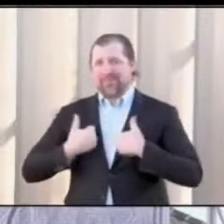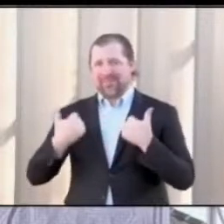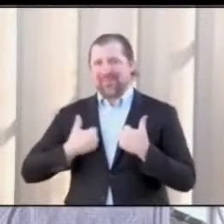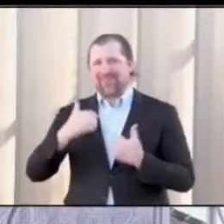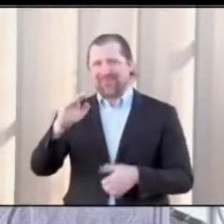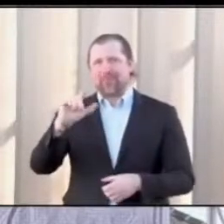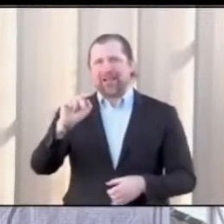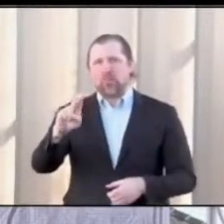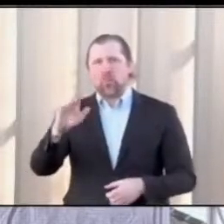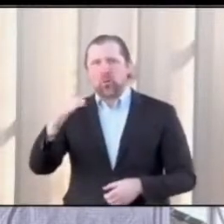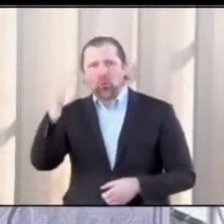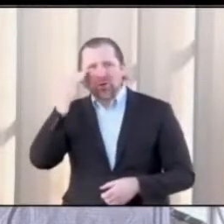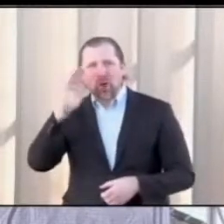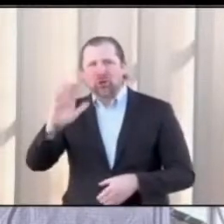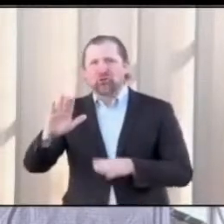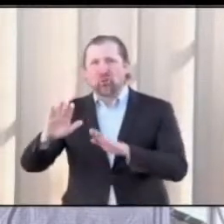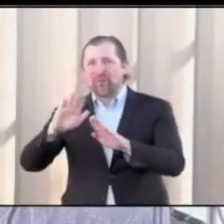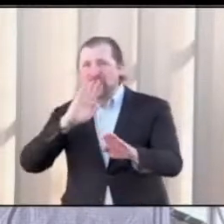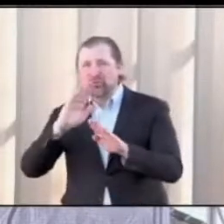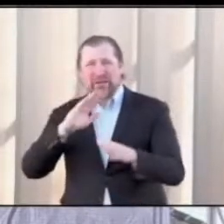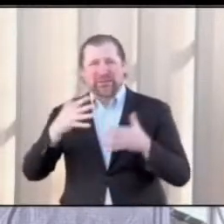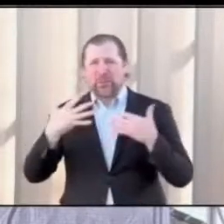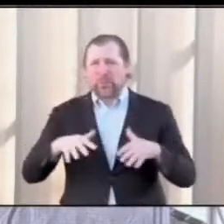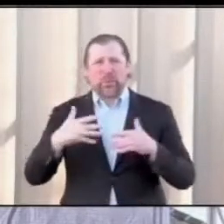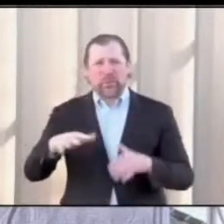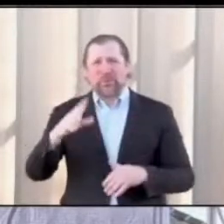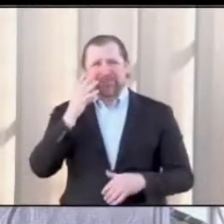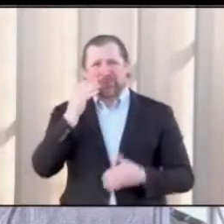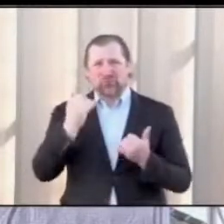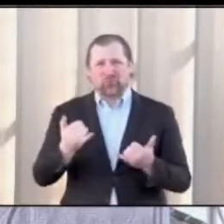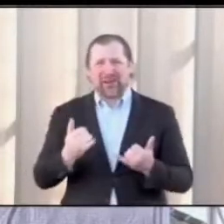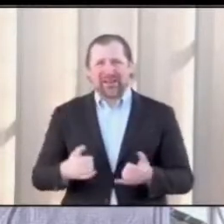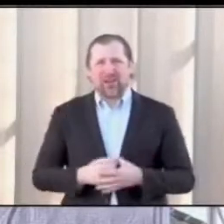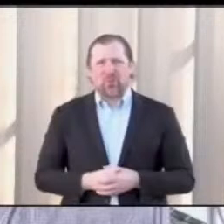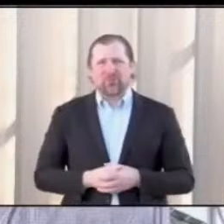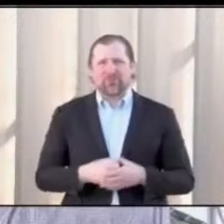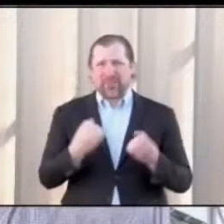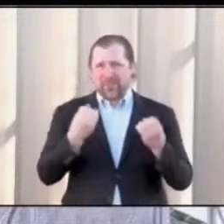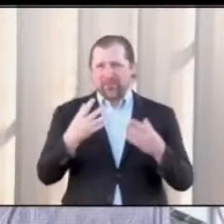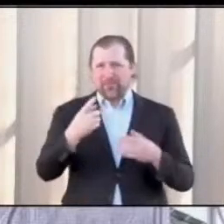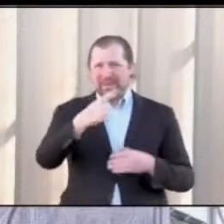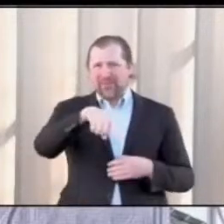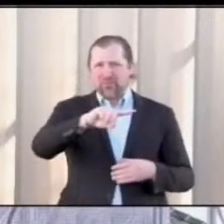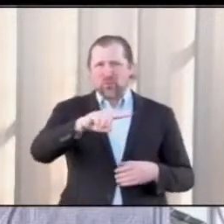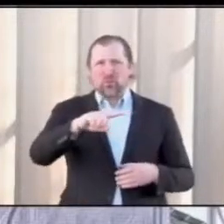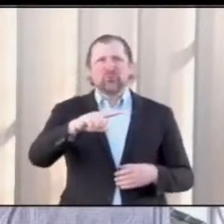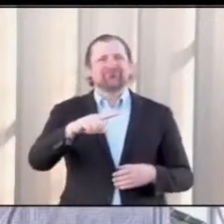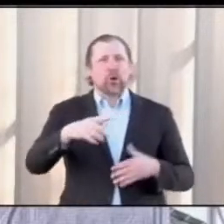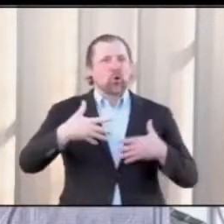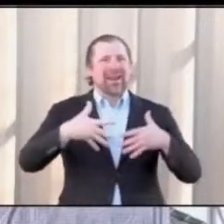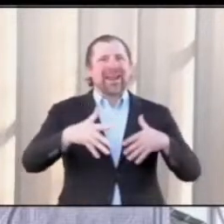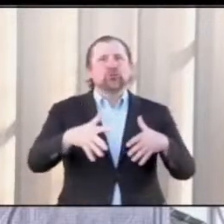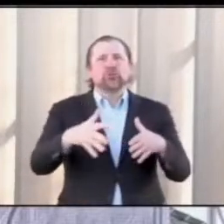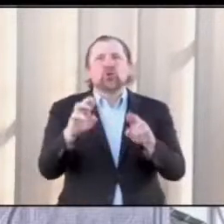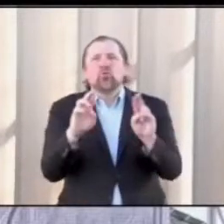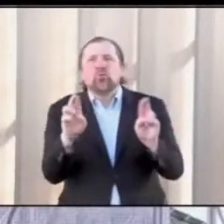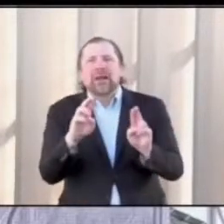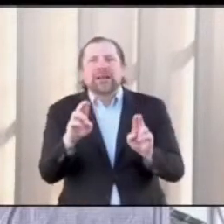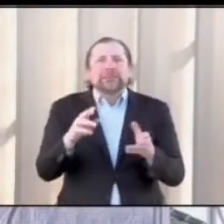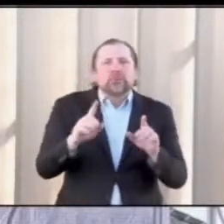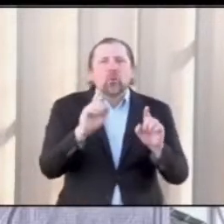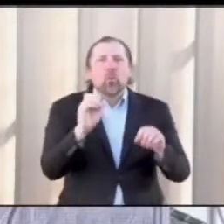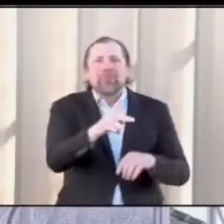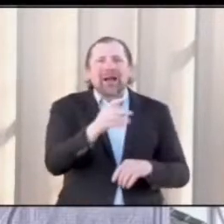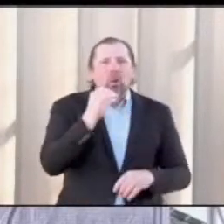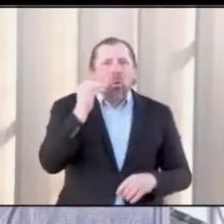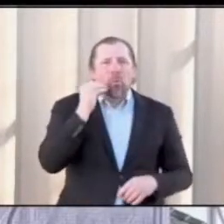want to acknowledge the frustration and hardship you are experiencing. Many of you are understandably anxious to return to your homes.